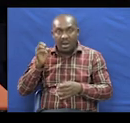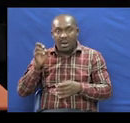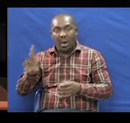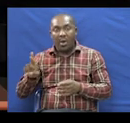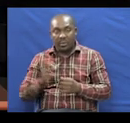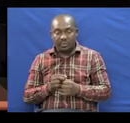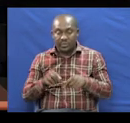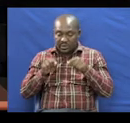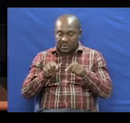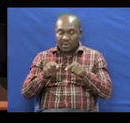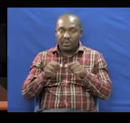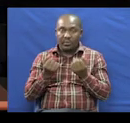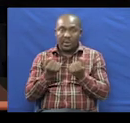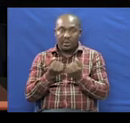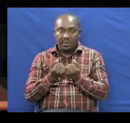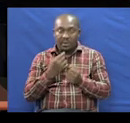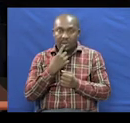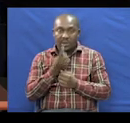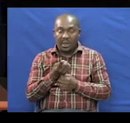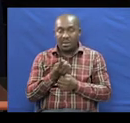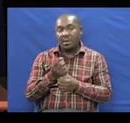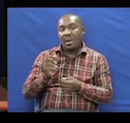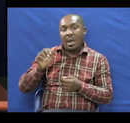here I can say, Anna